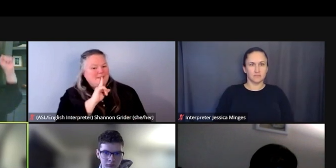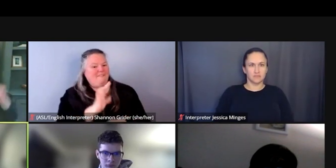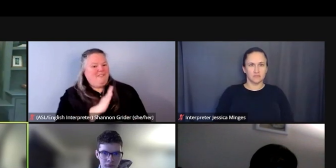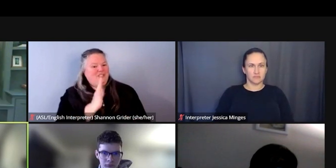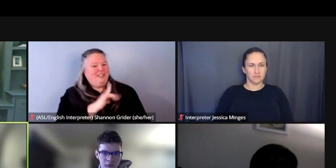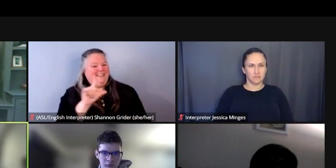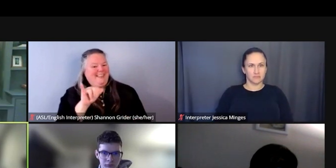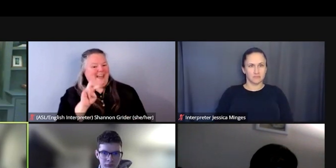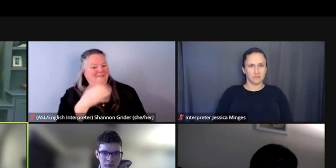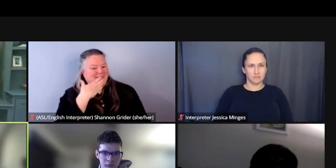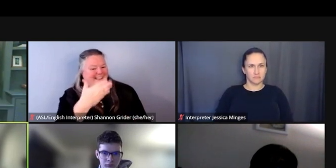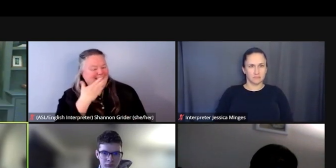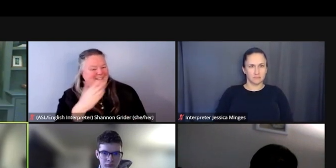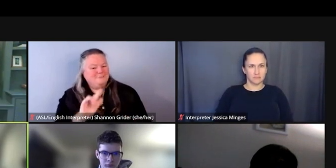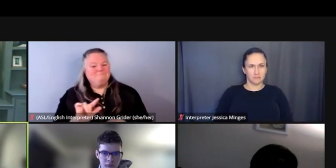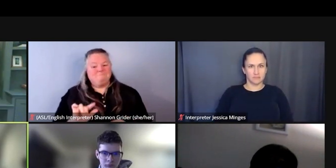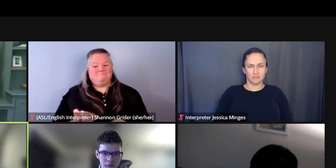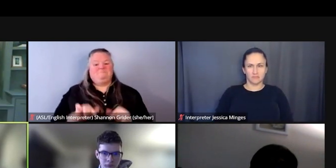great.